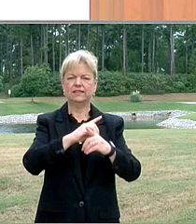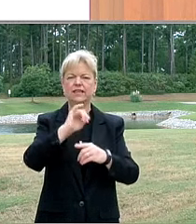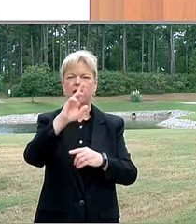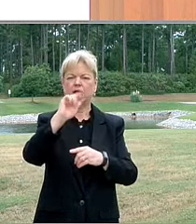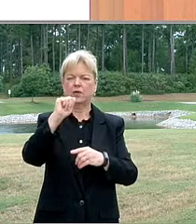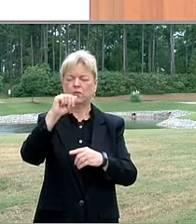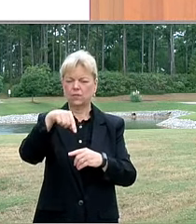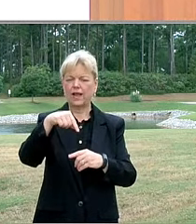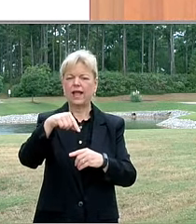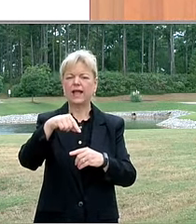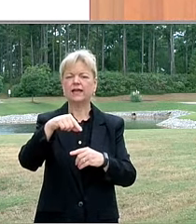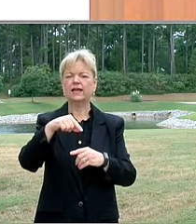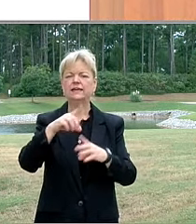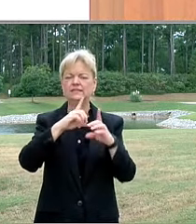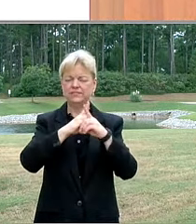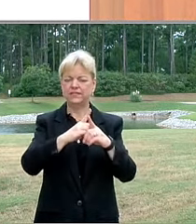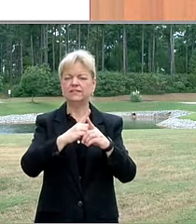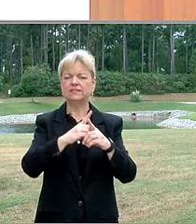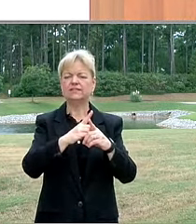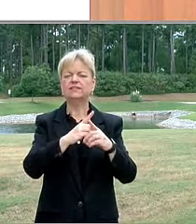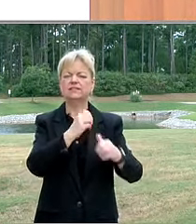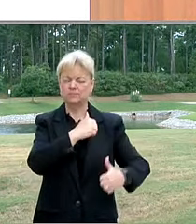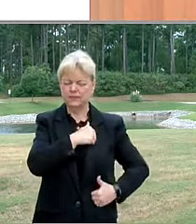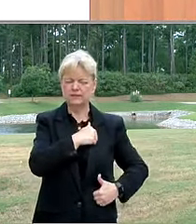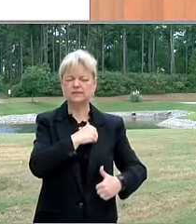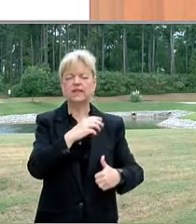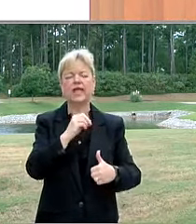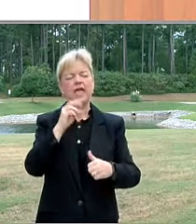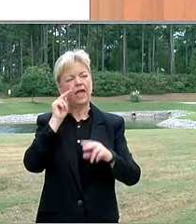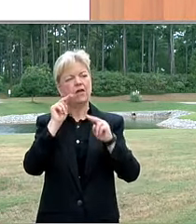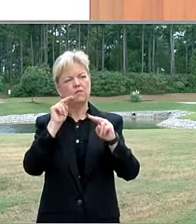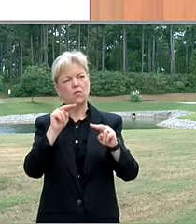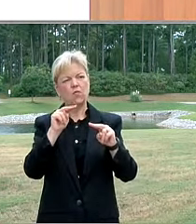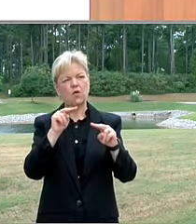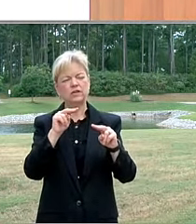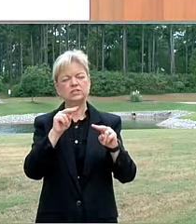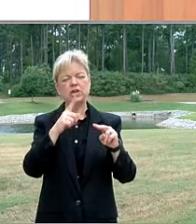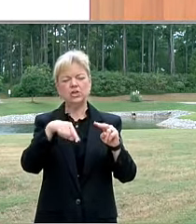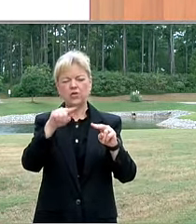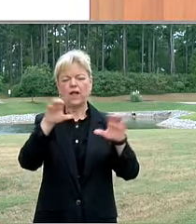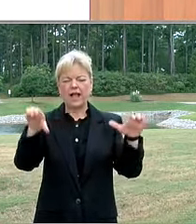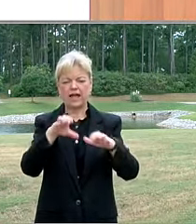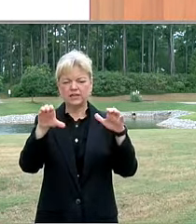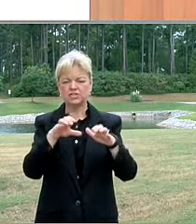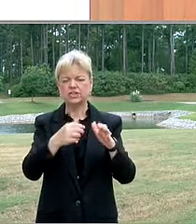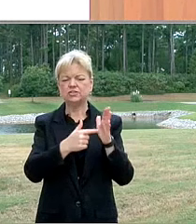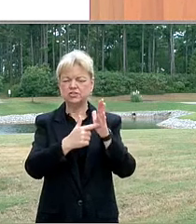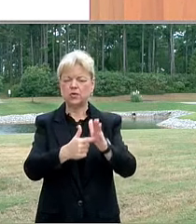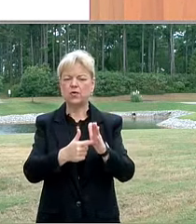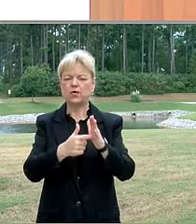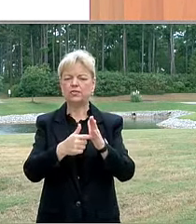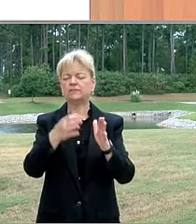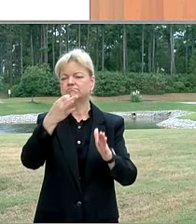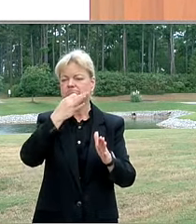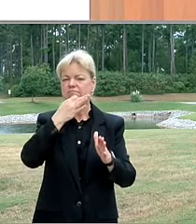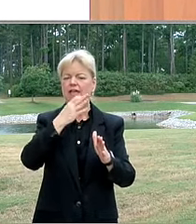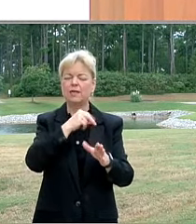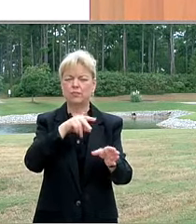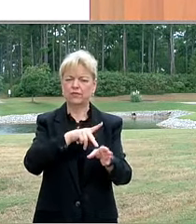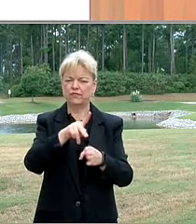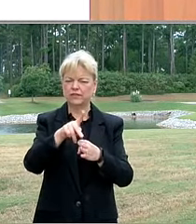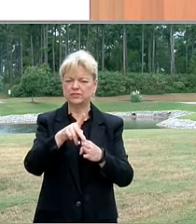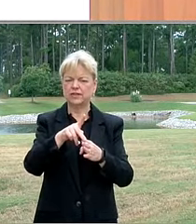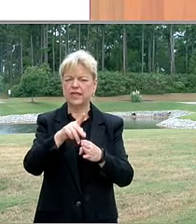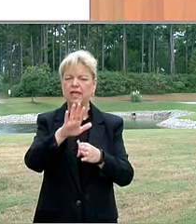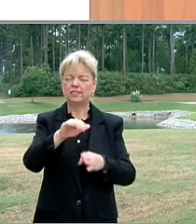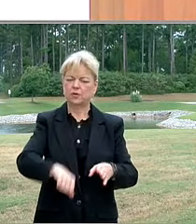security forces. I've also had the opportunity to observe USASAC alumni in action as they demonstrated their expertise and professionalism and expressed